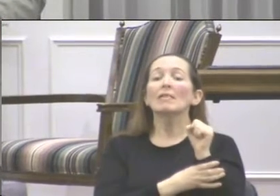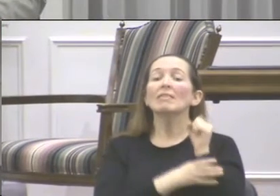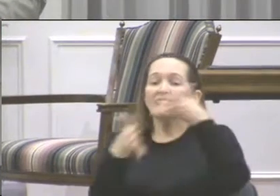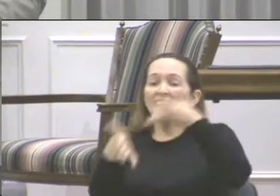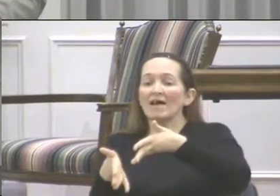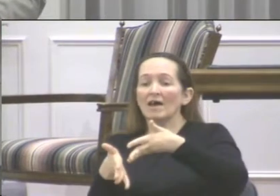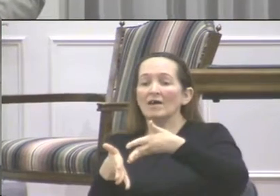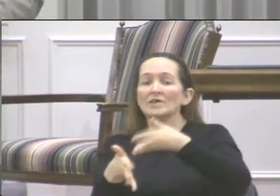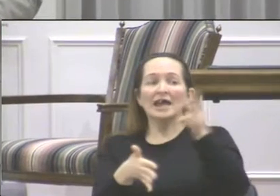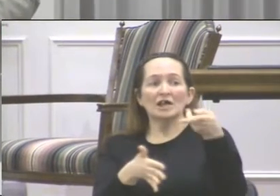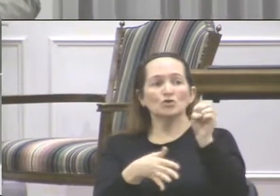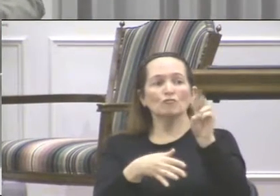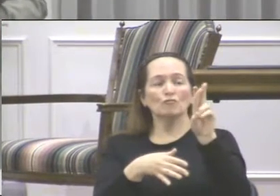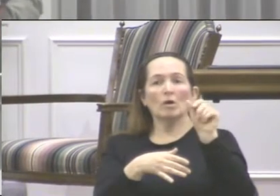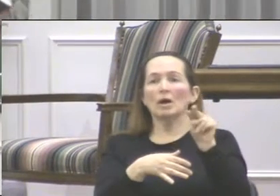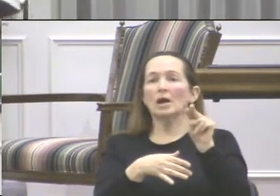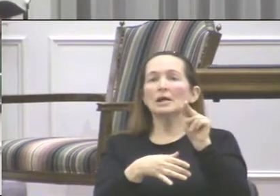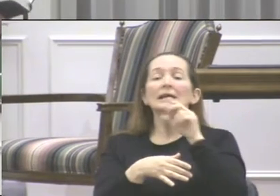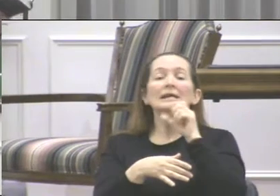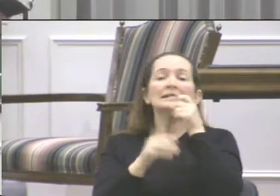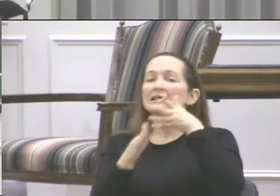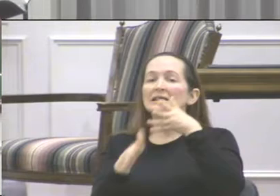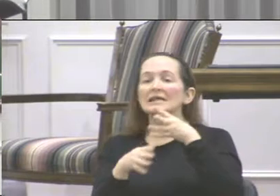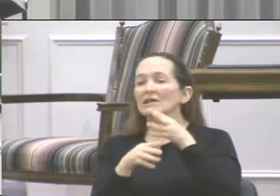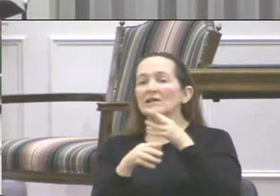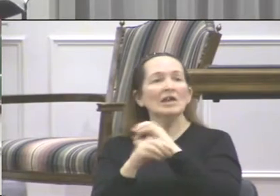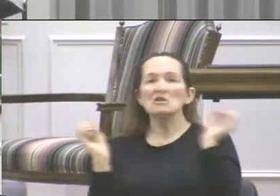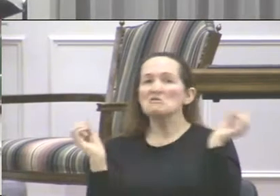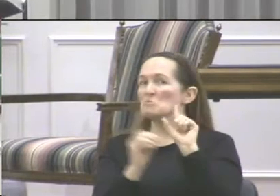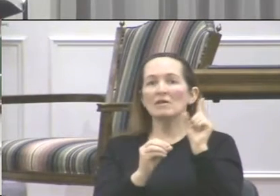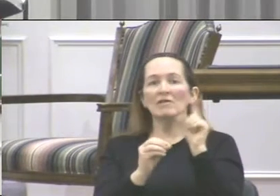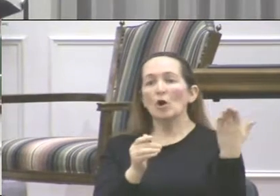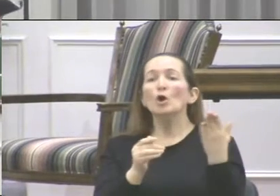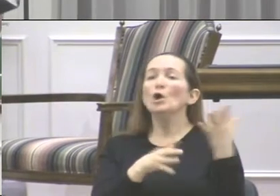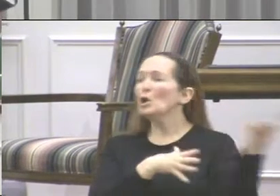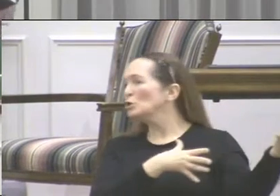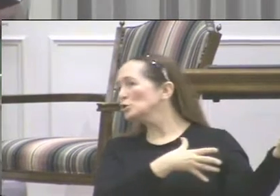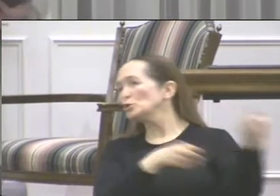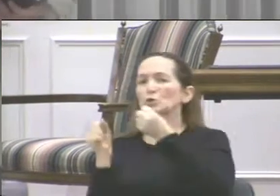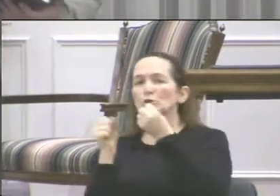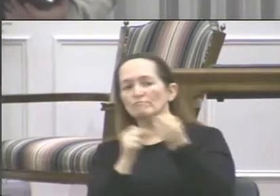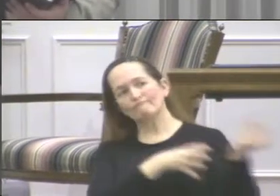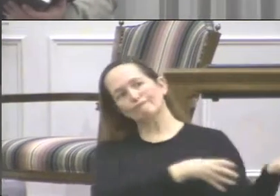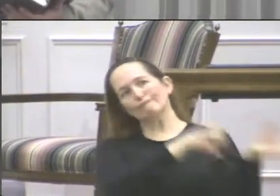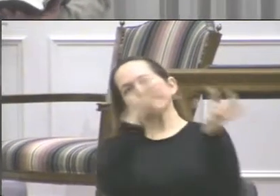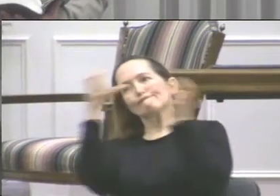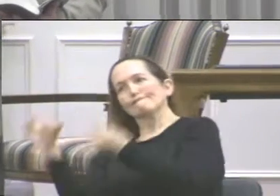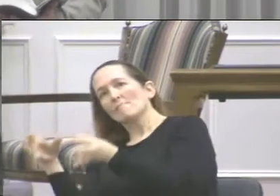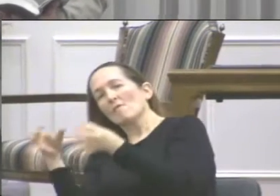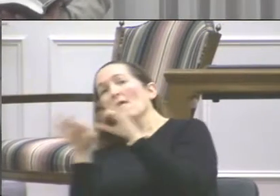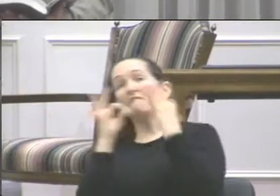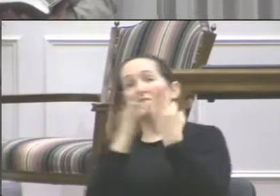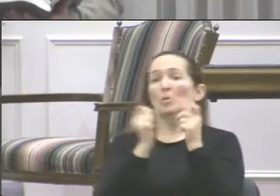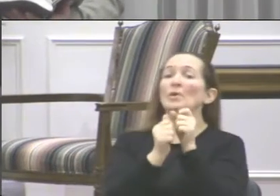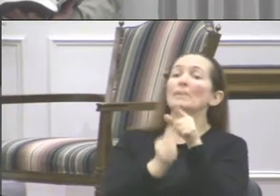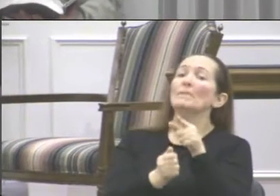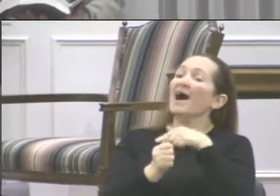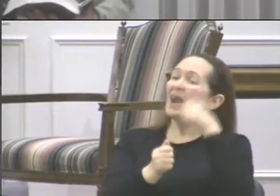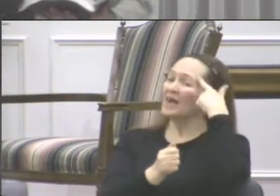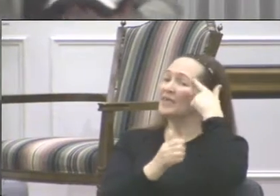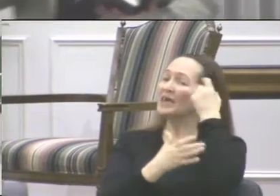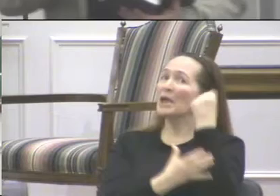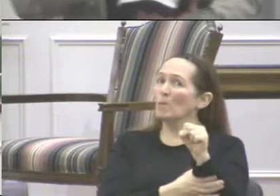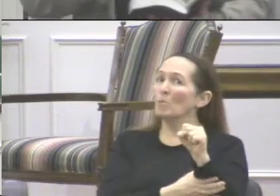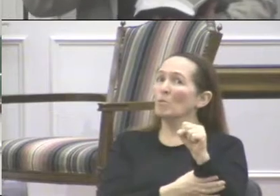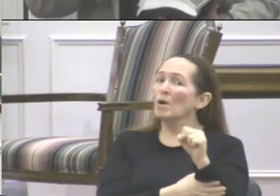there. He took all the relatives he had with him. I believe he was fulfilling a call that was